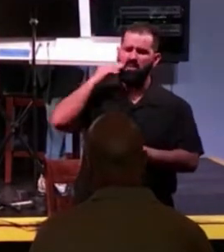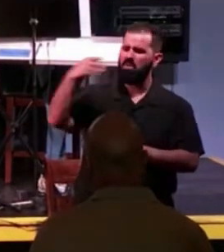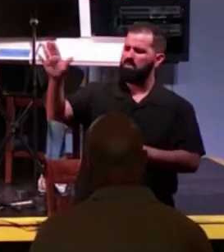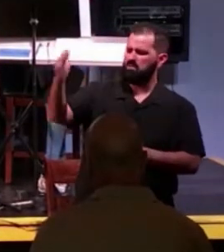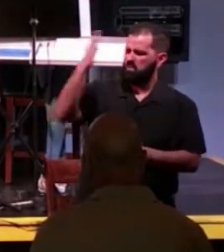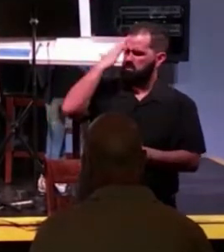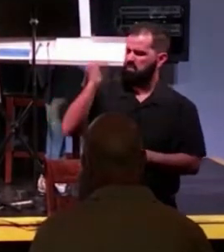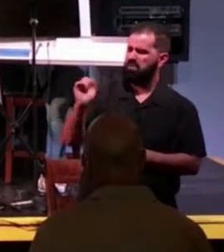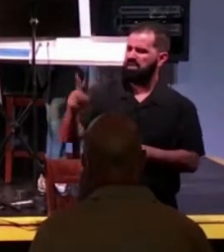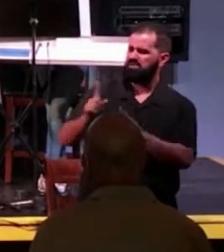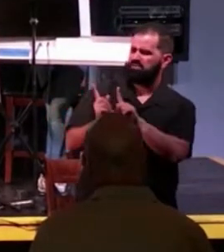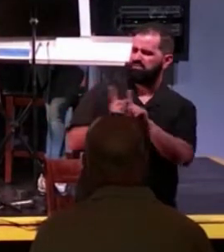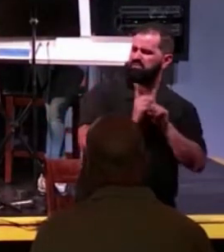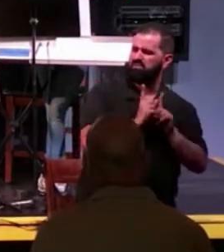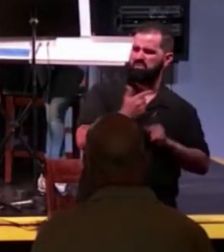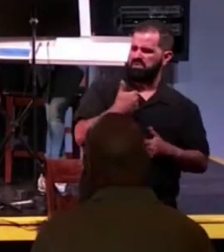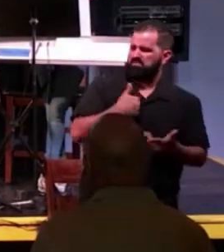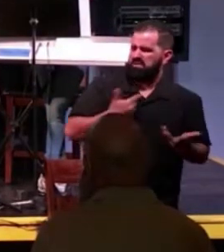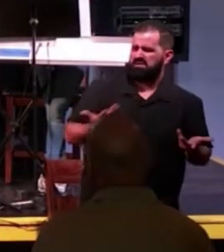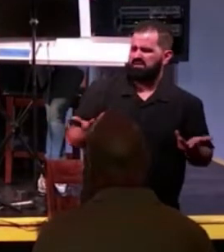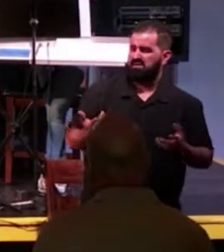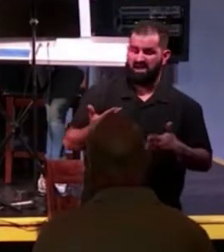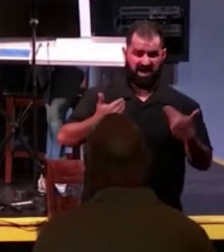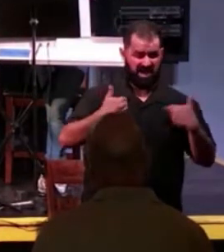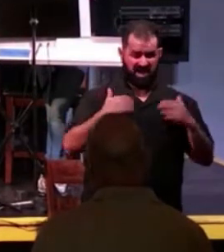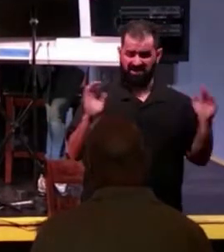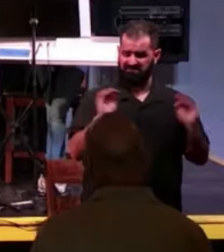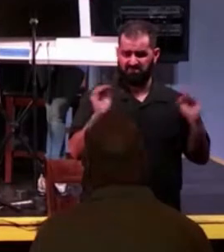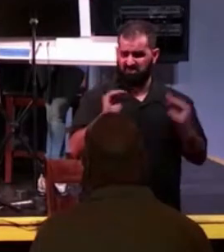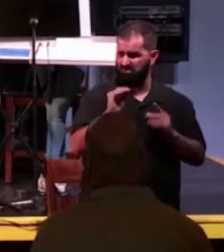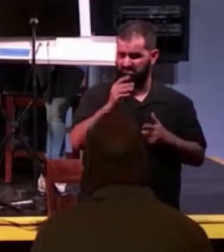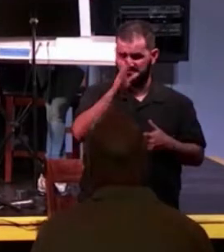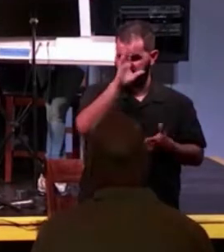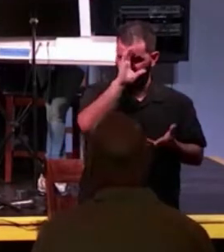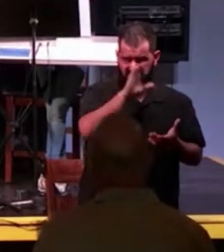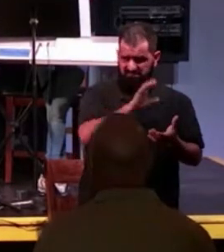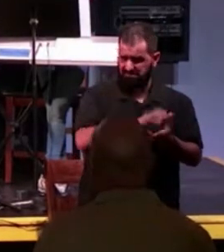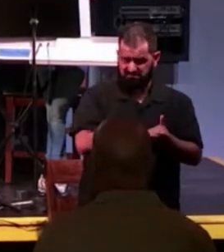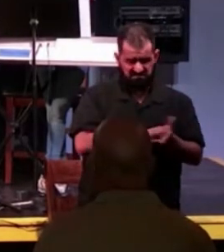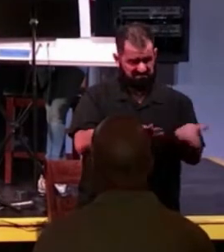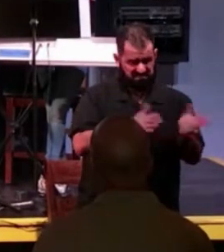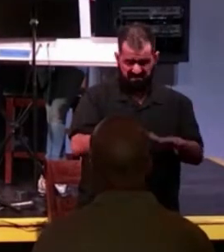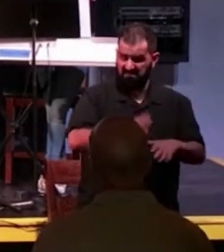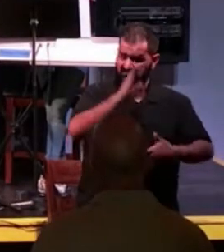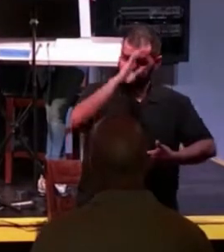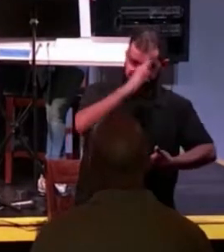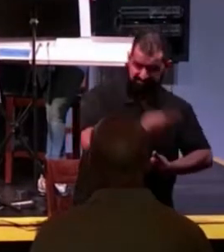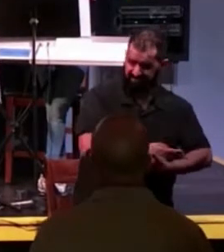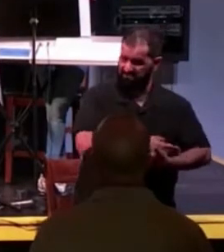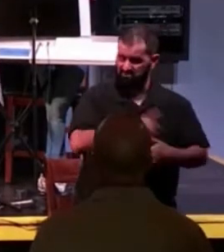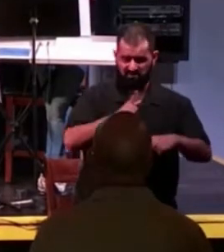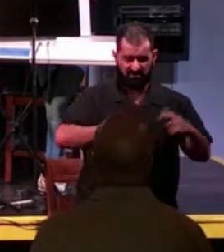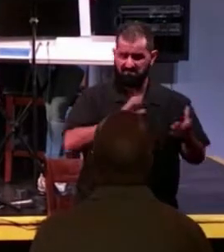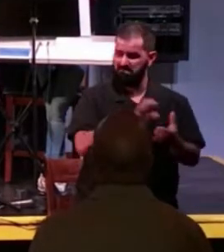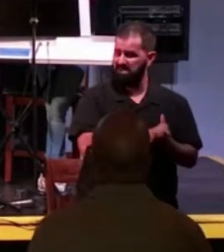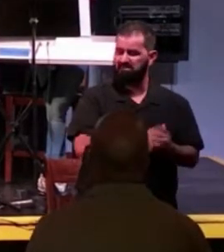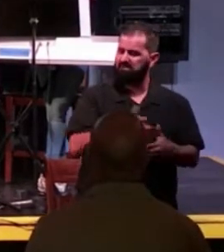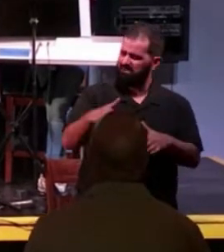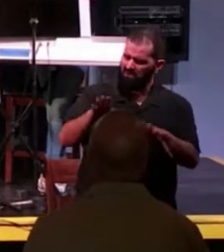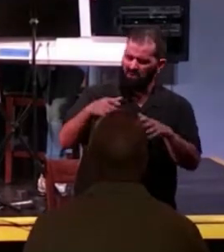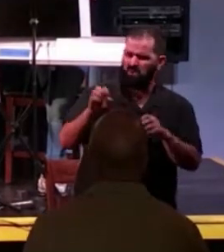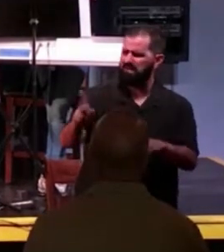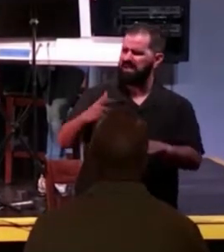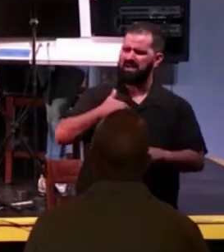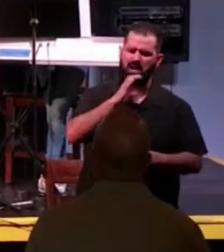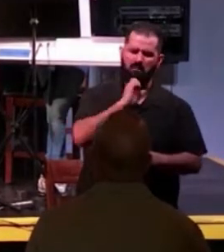would you come with me? Am I going to have any more sons who can become your husbands? Return home, my daughters. I'm